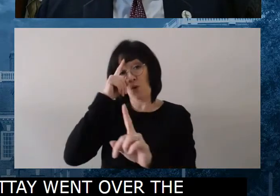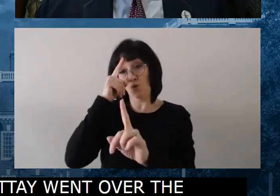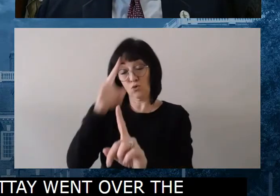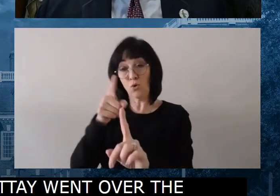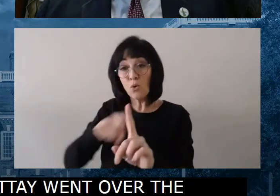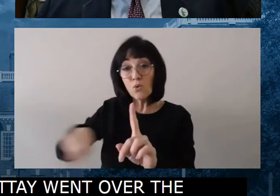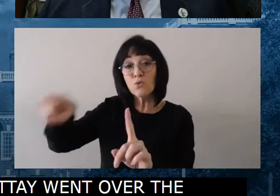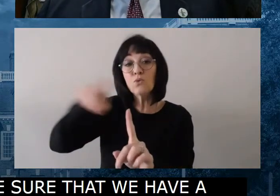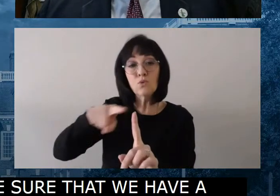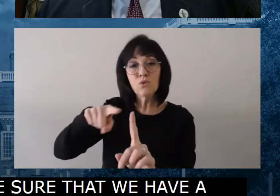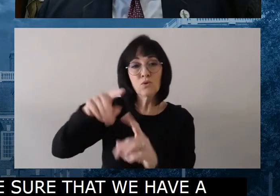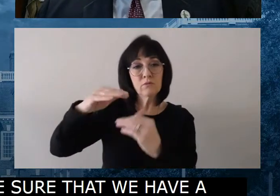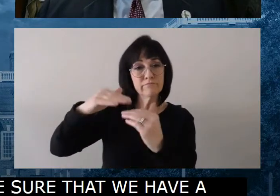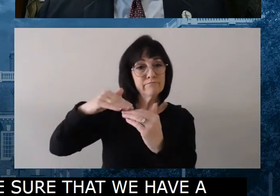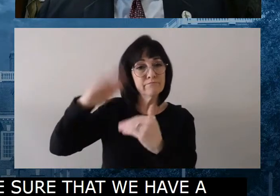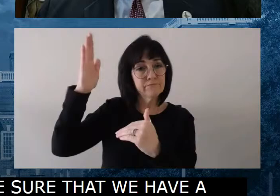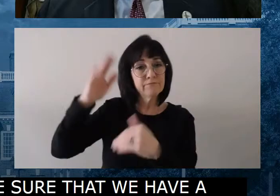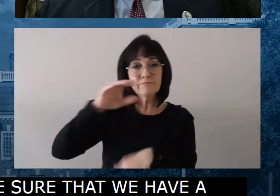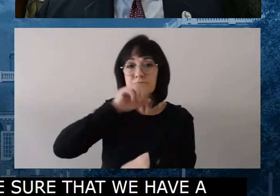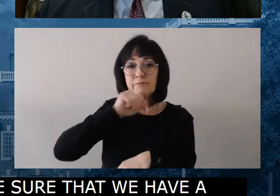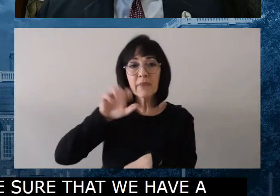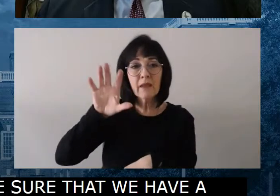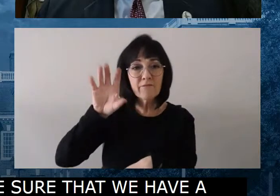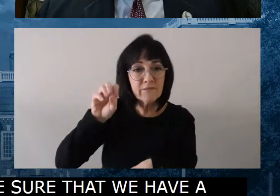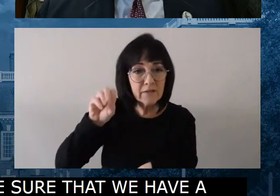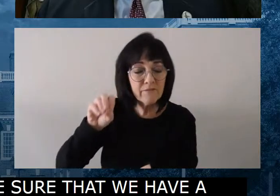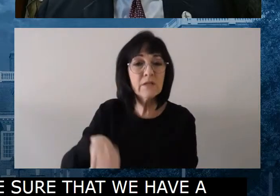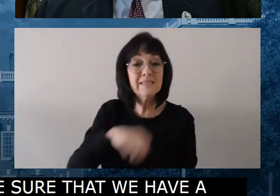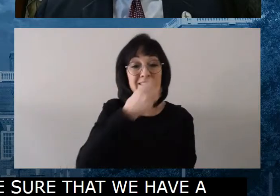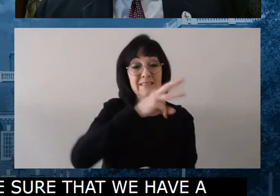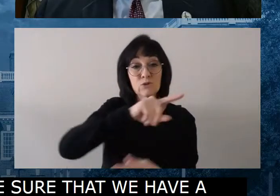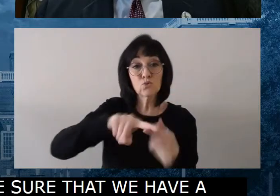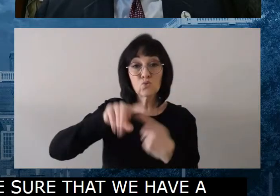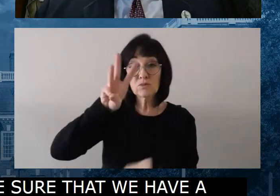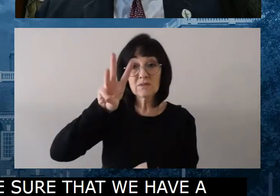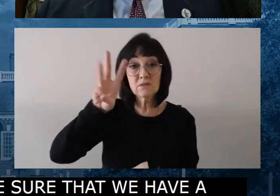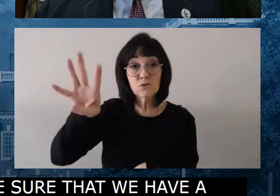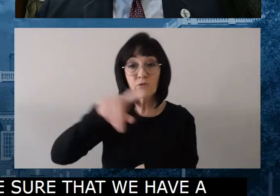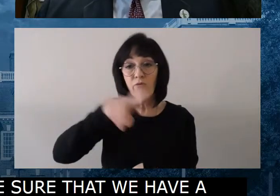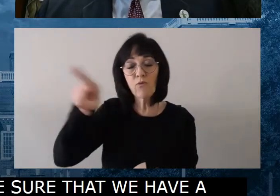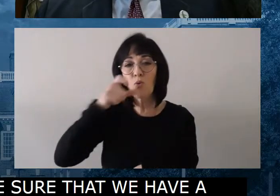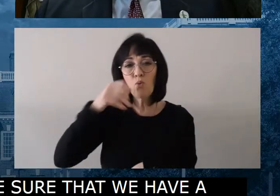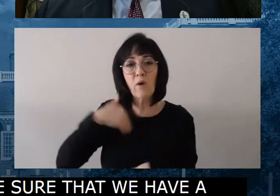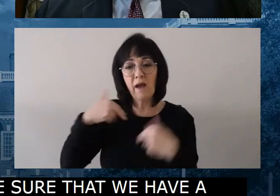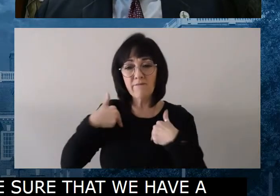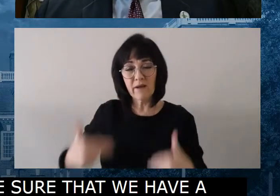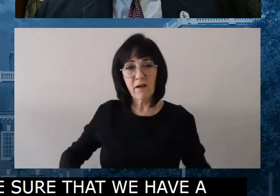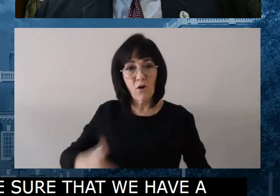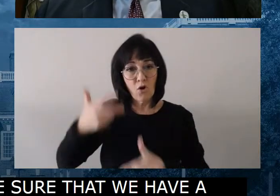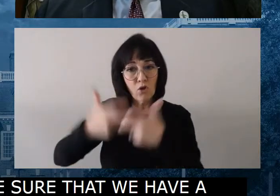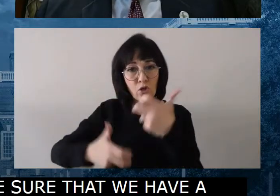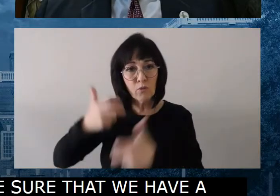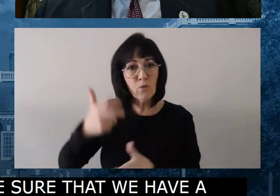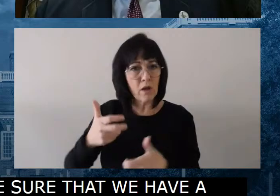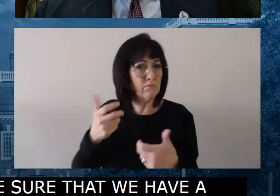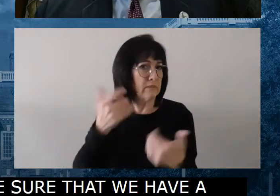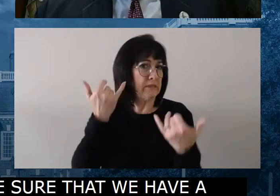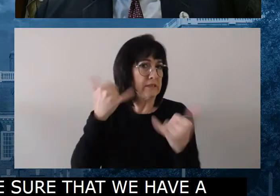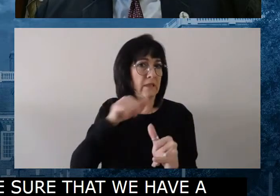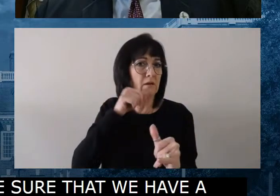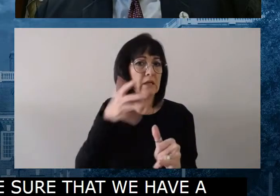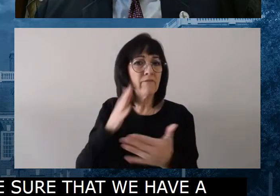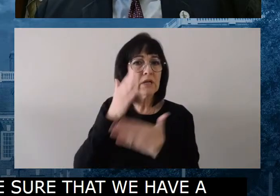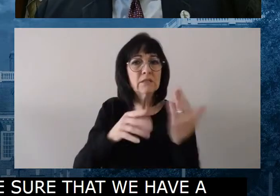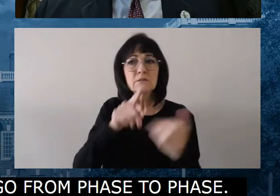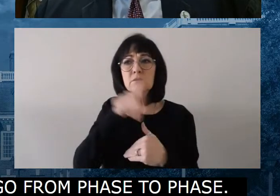medical conditions, while also targeting essential workers across a number of industries. Several months ago, we brought on Curative, one of our testing